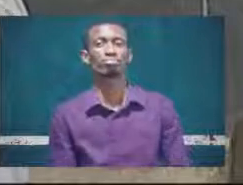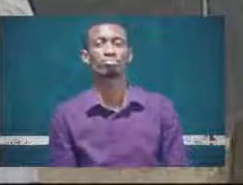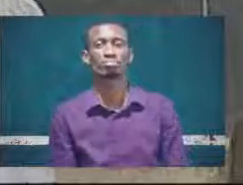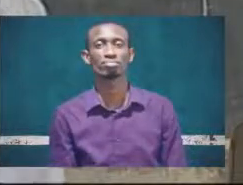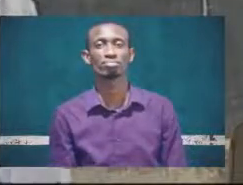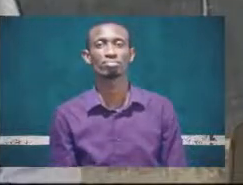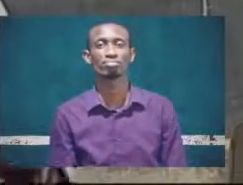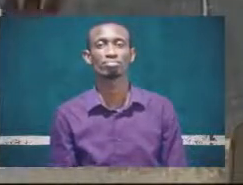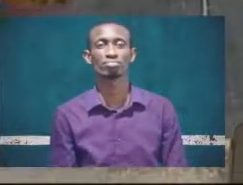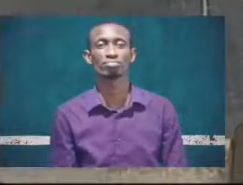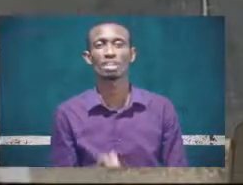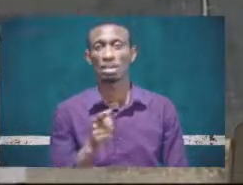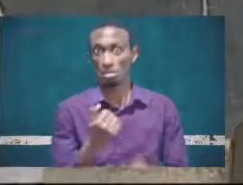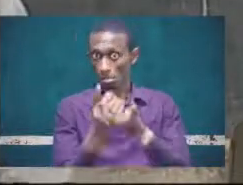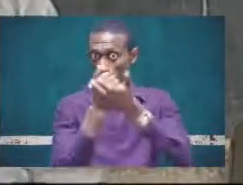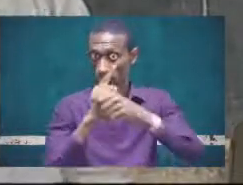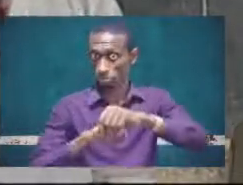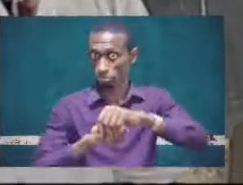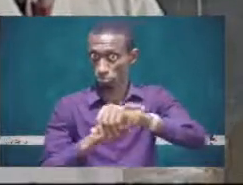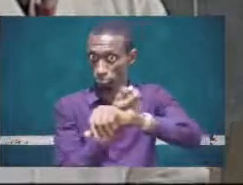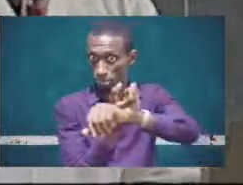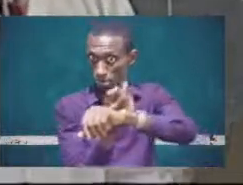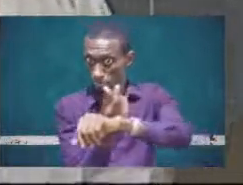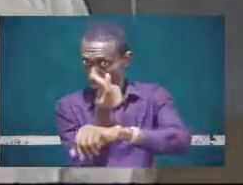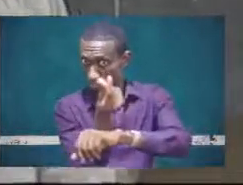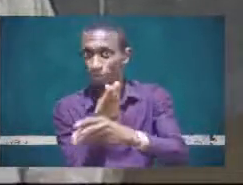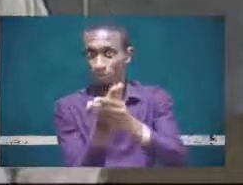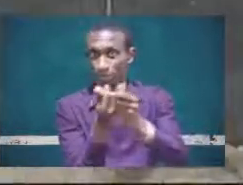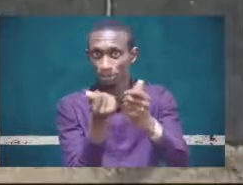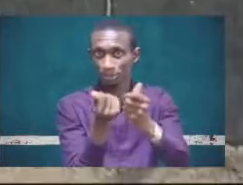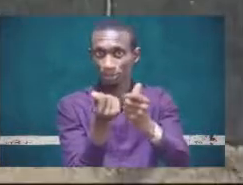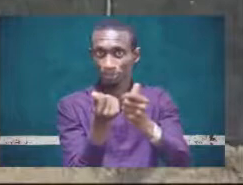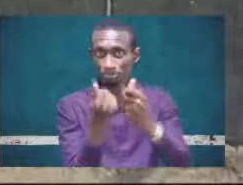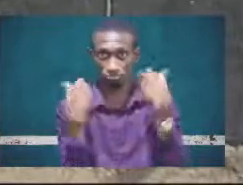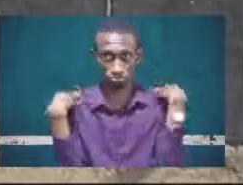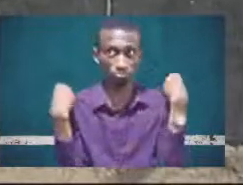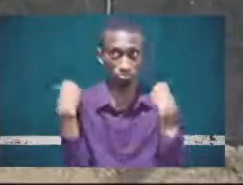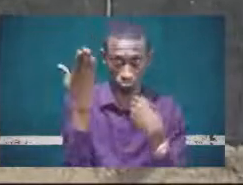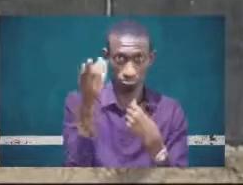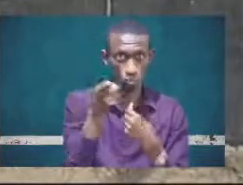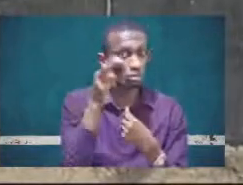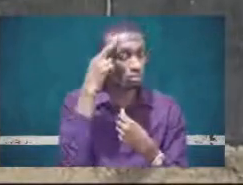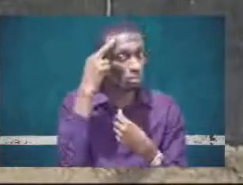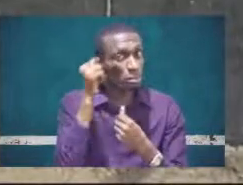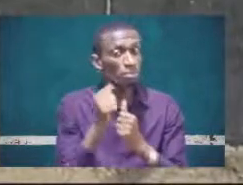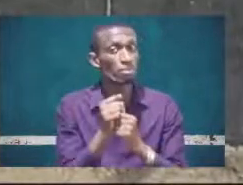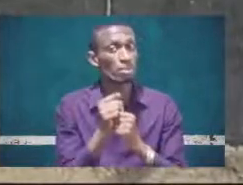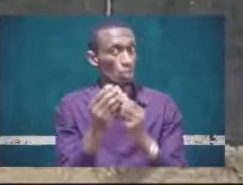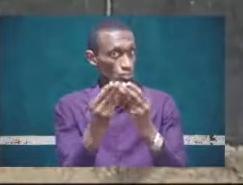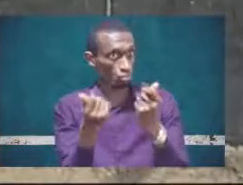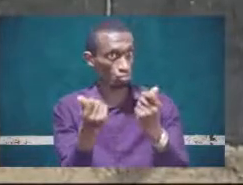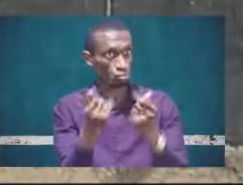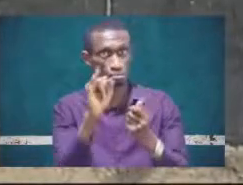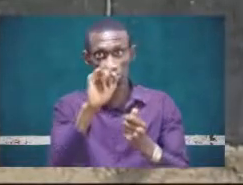You need few seconds to solve that inequality. Remember that solving inequality, you